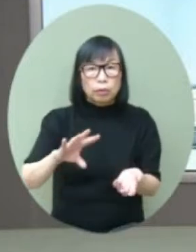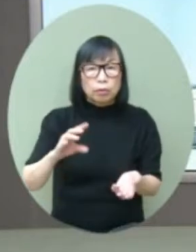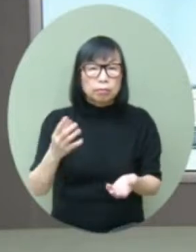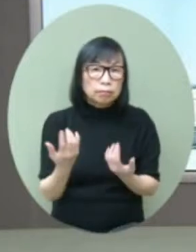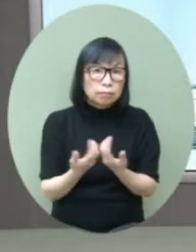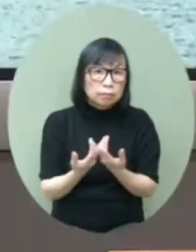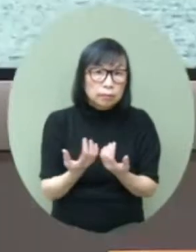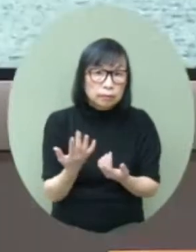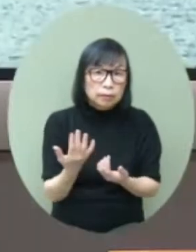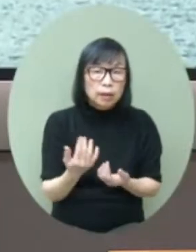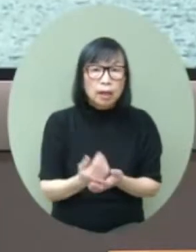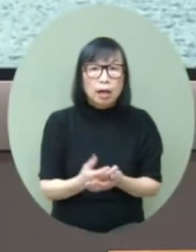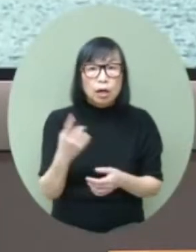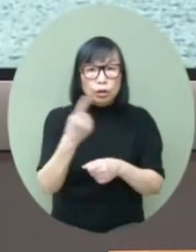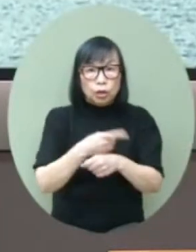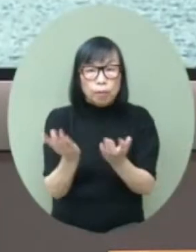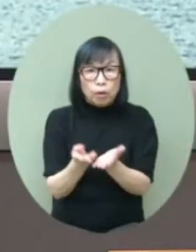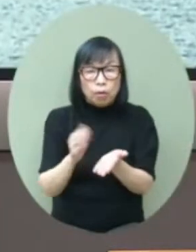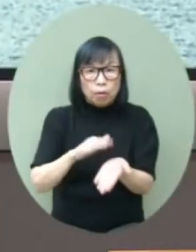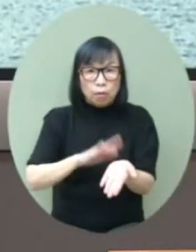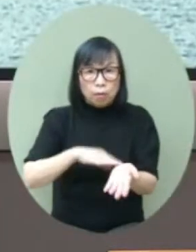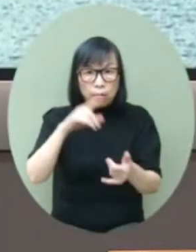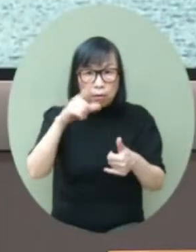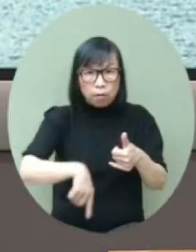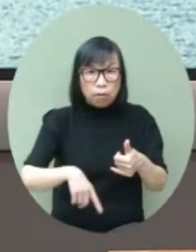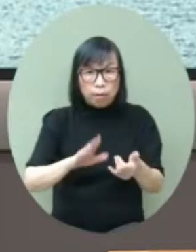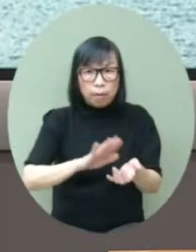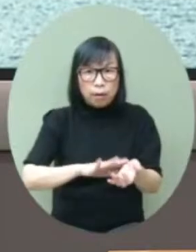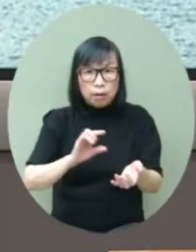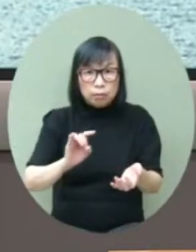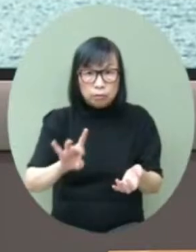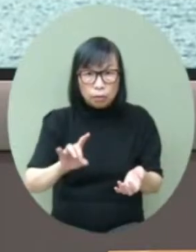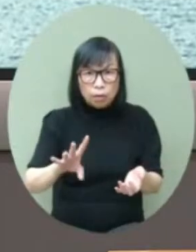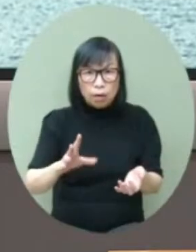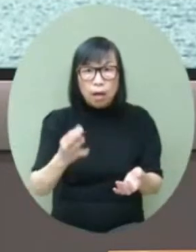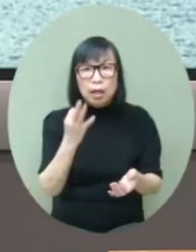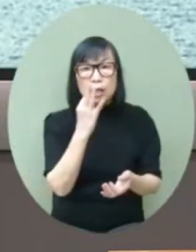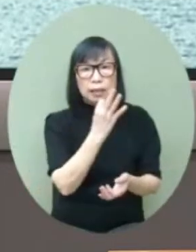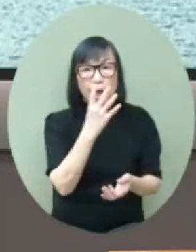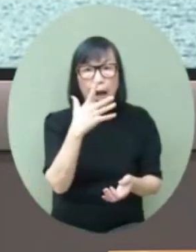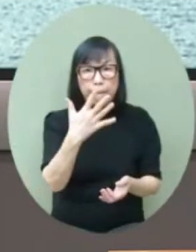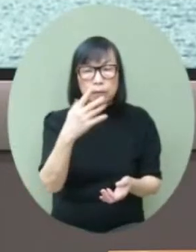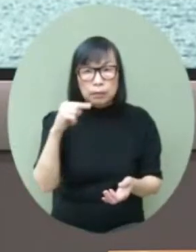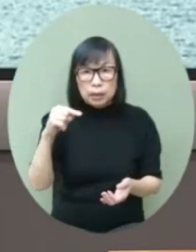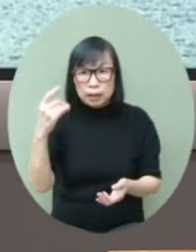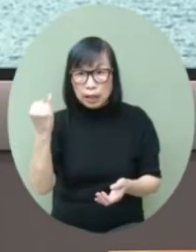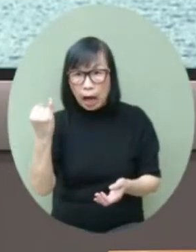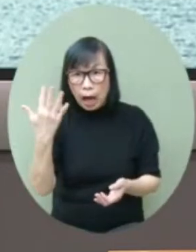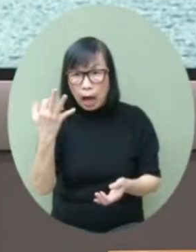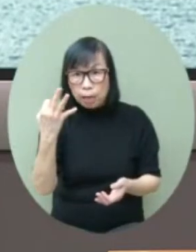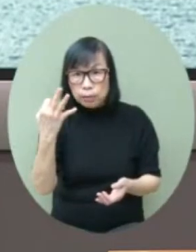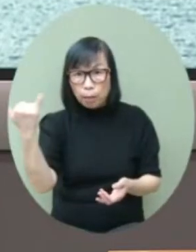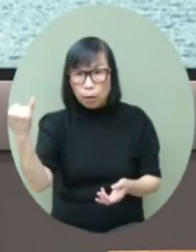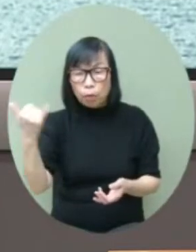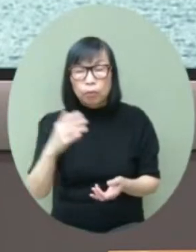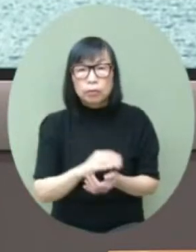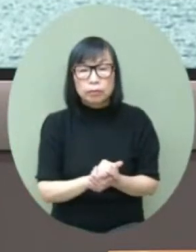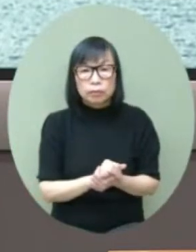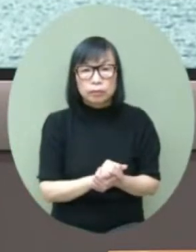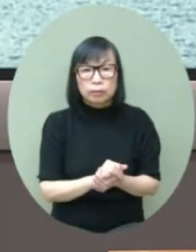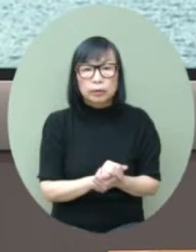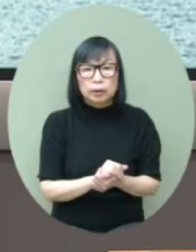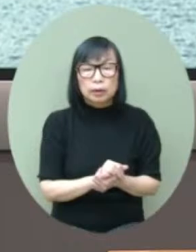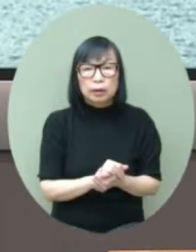You asked about the CT value of the preliminarily confirmed positive case. It's about 35, 36.